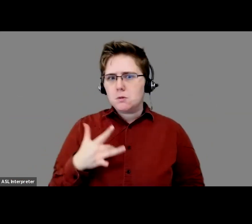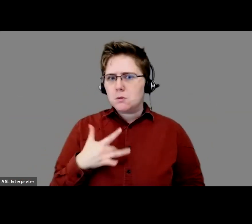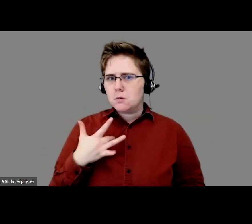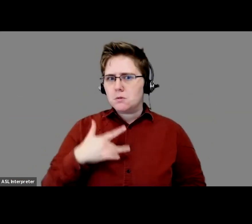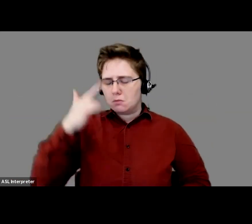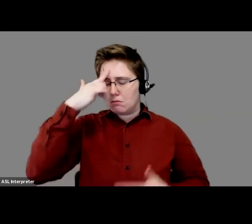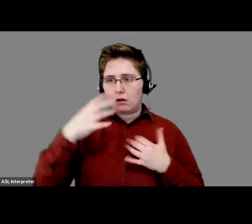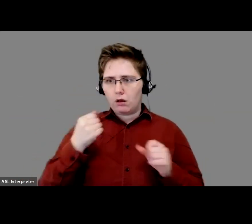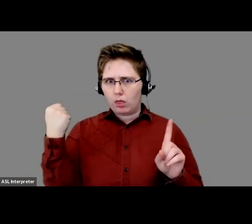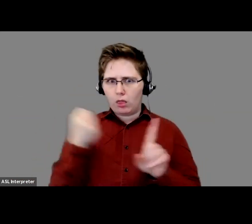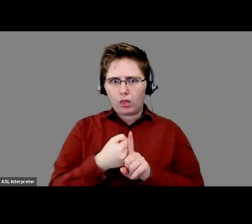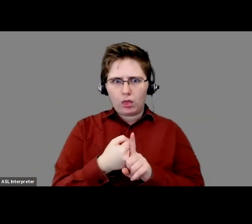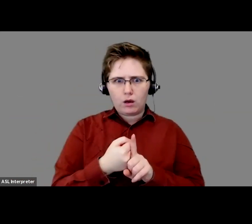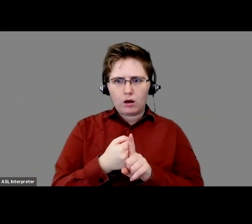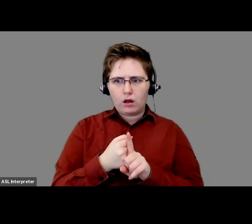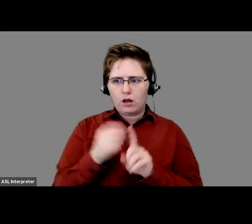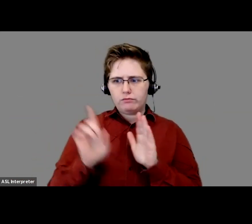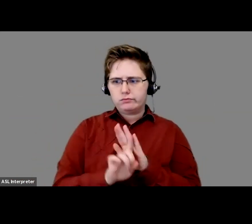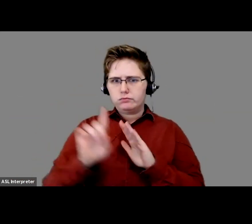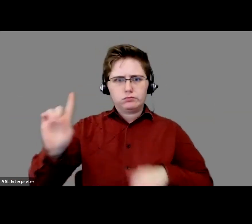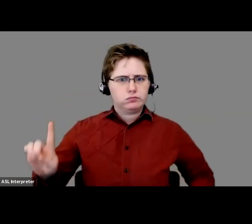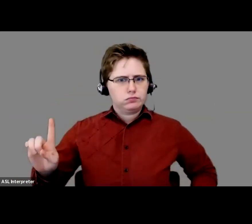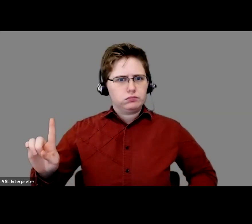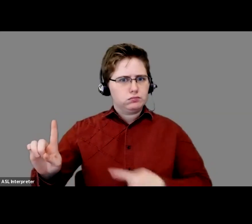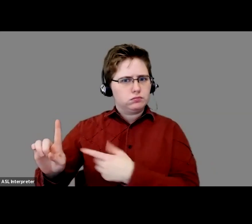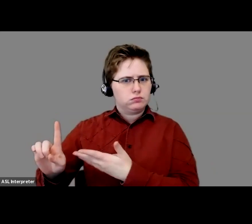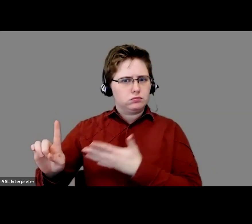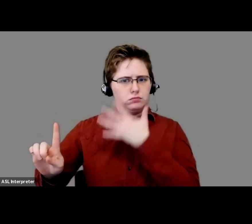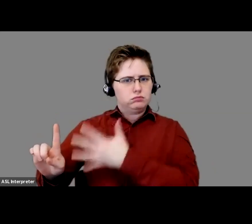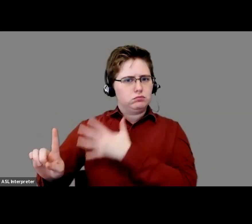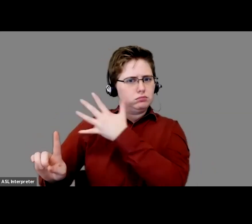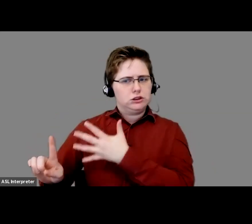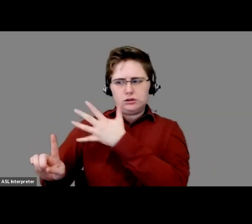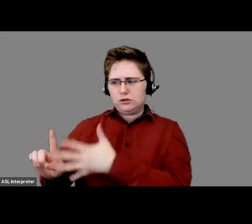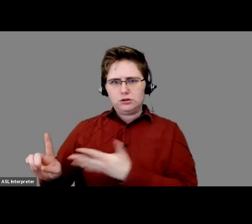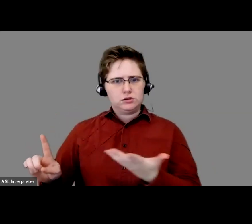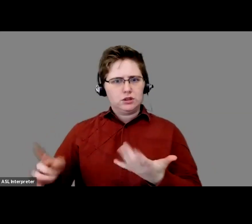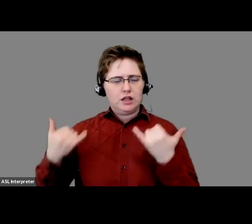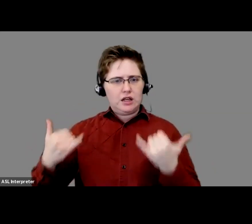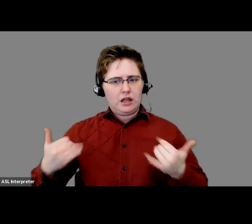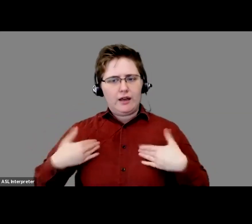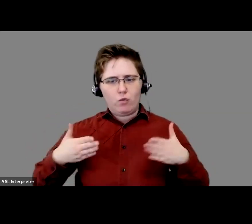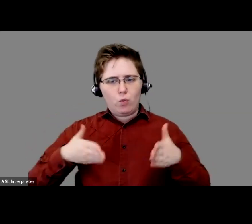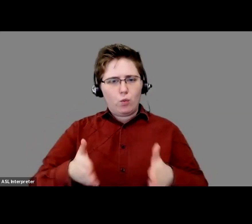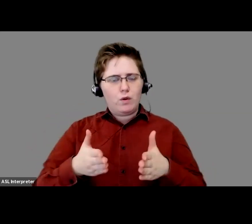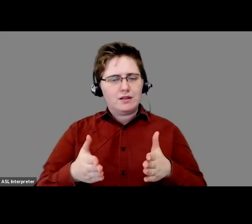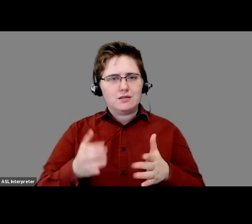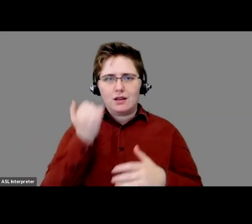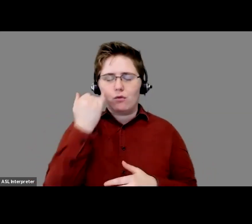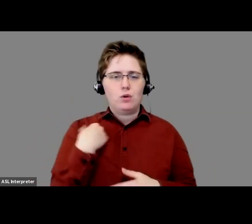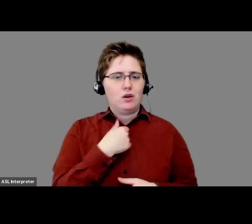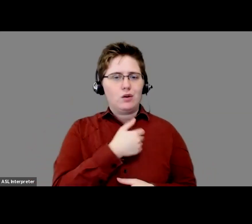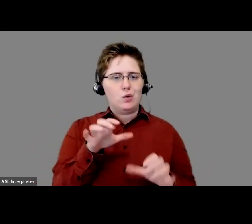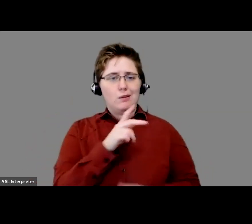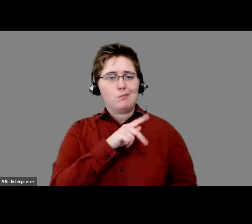mental health ramifications of exclusion, right? And so I think there are ways, even just, if we're doing like persona examples,